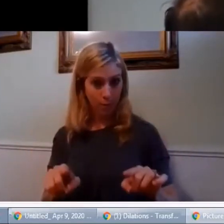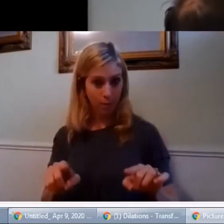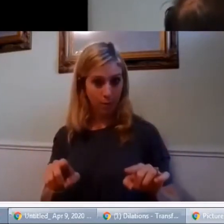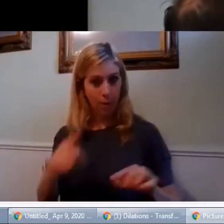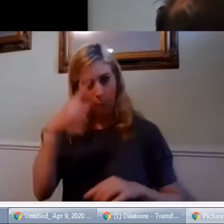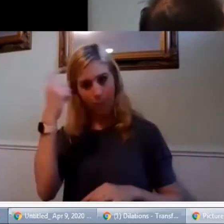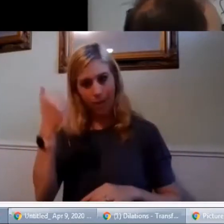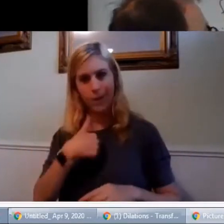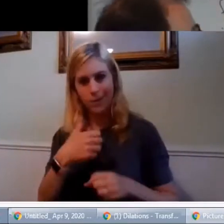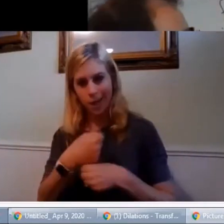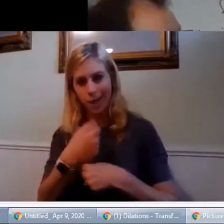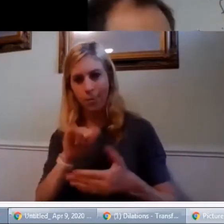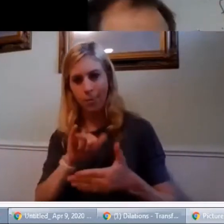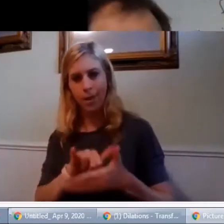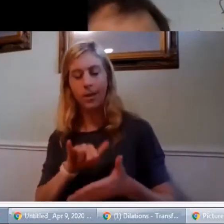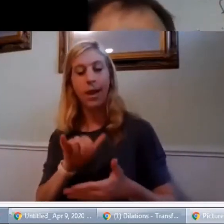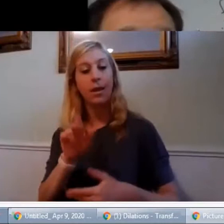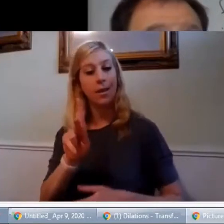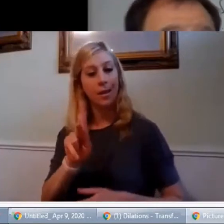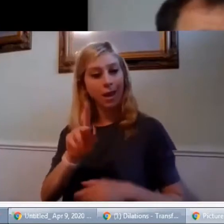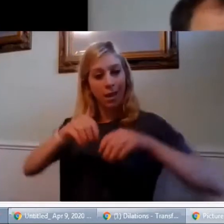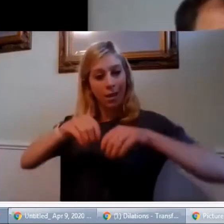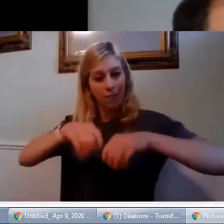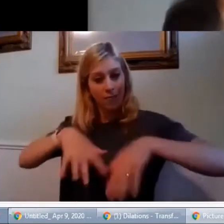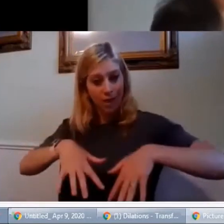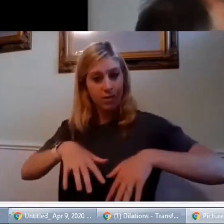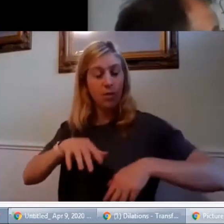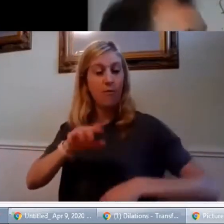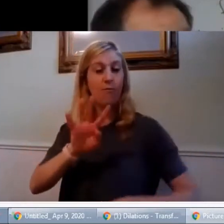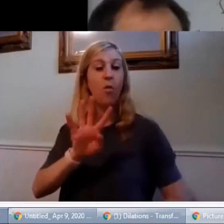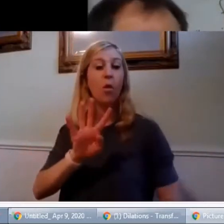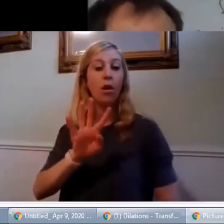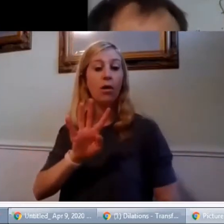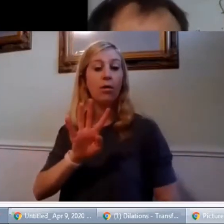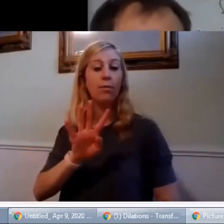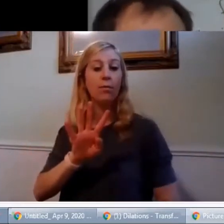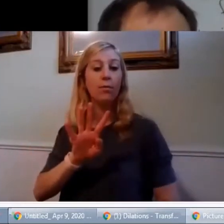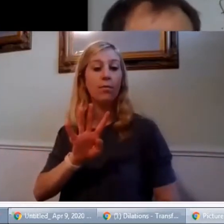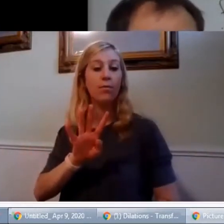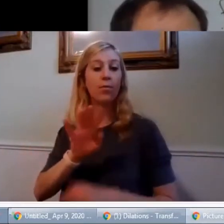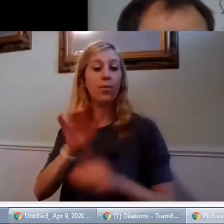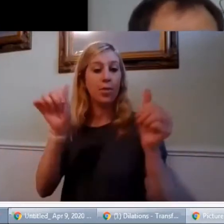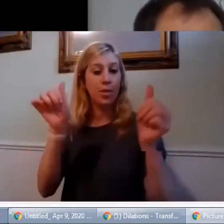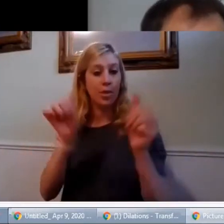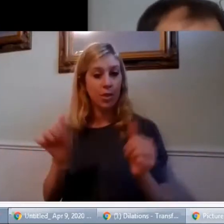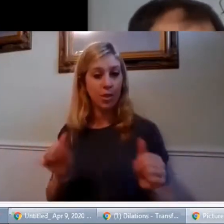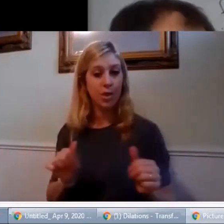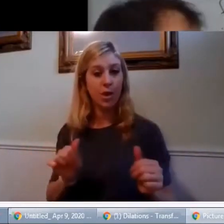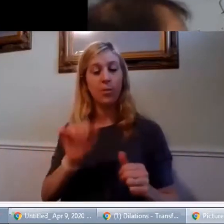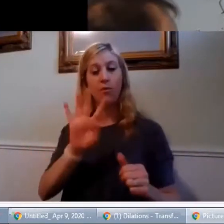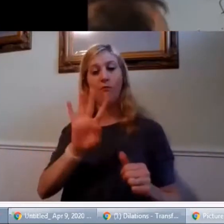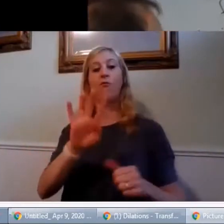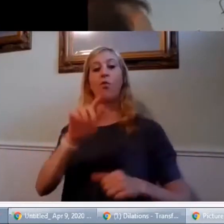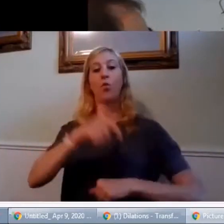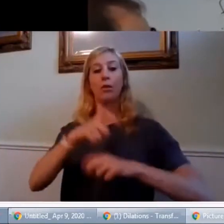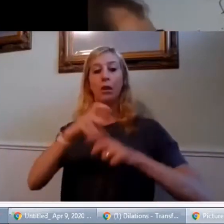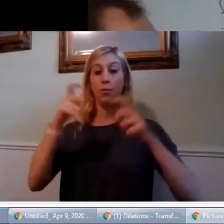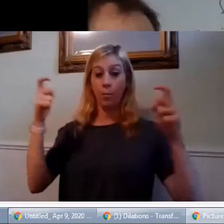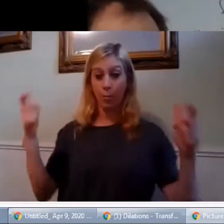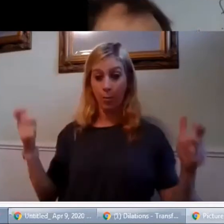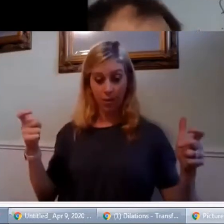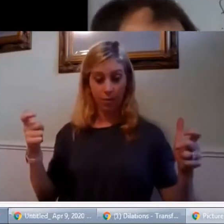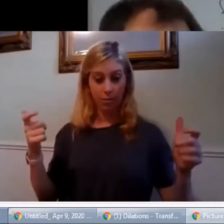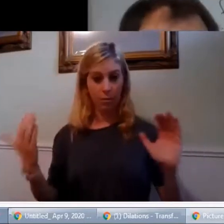4. So this shape is 4 times larger than the original shape. Okay, so what we're going to be doing is we're going